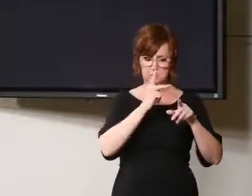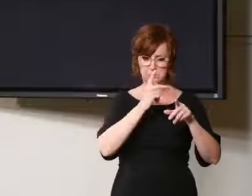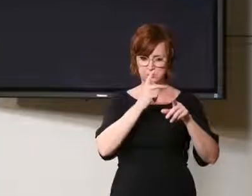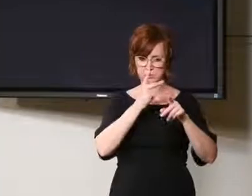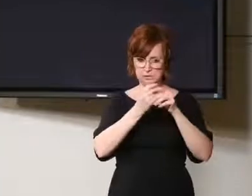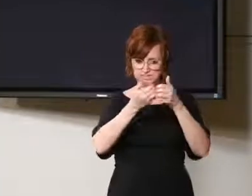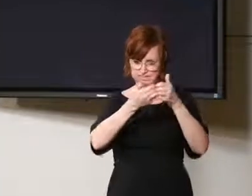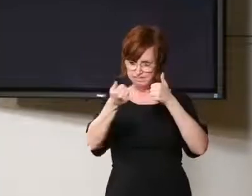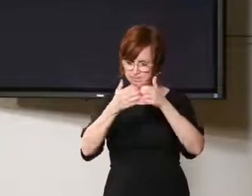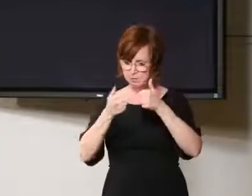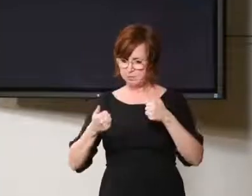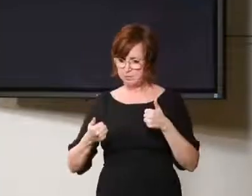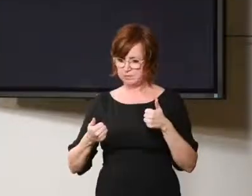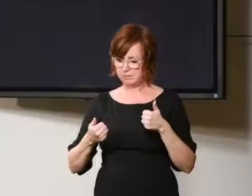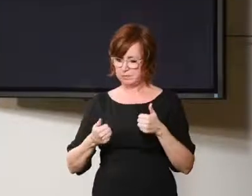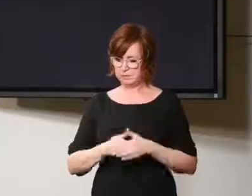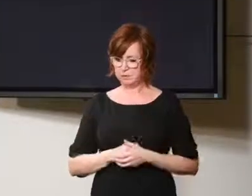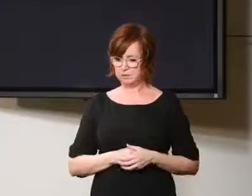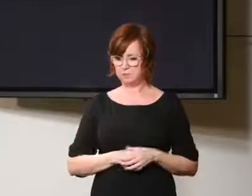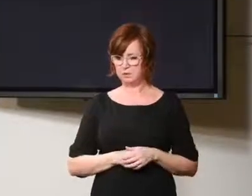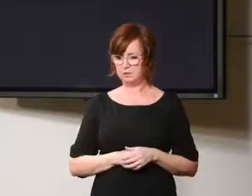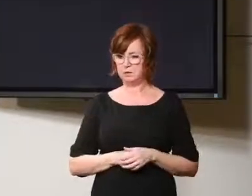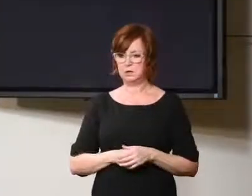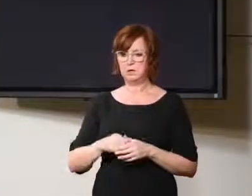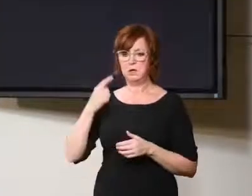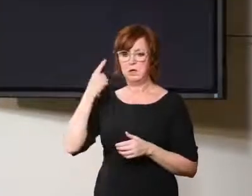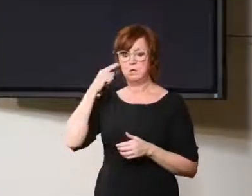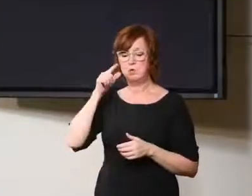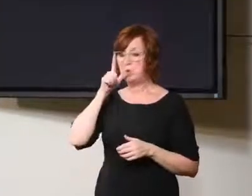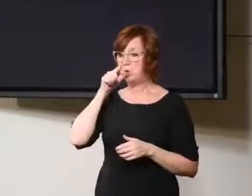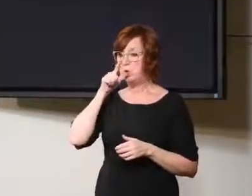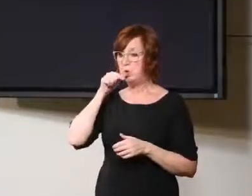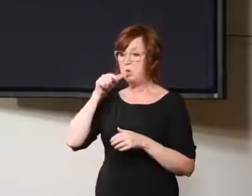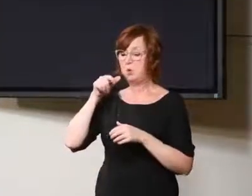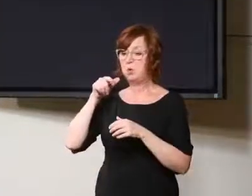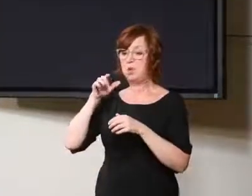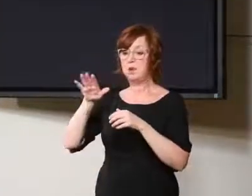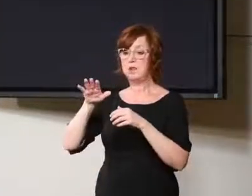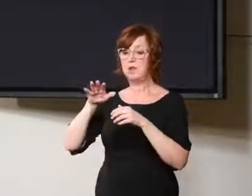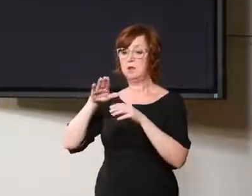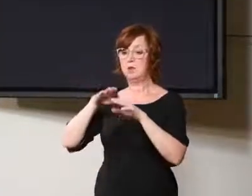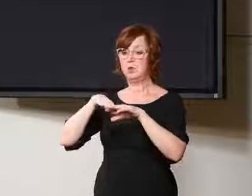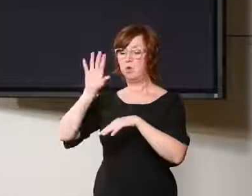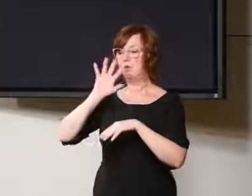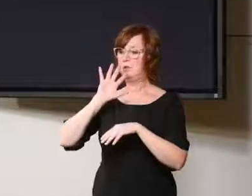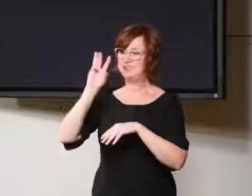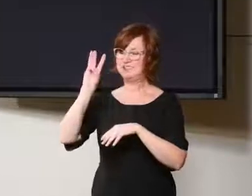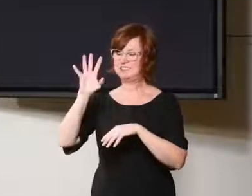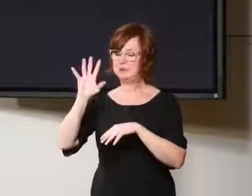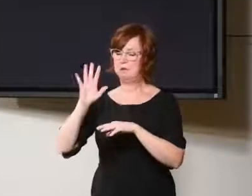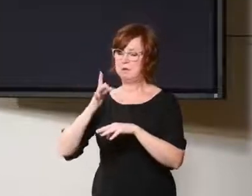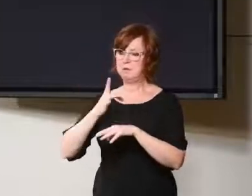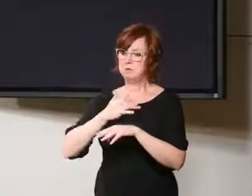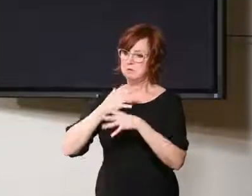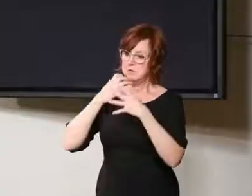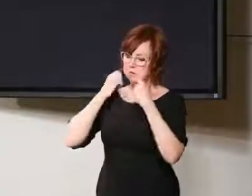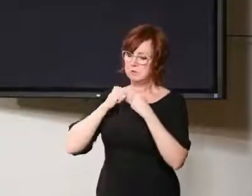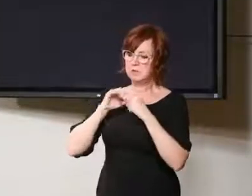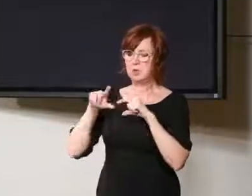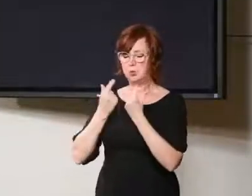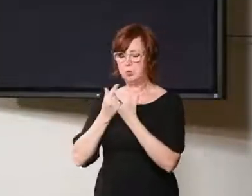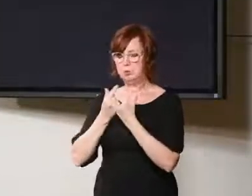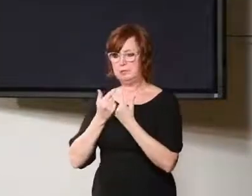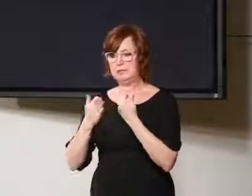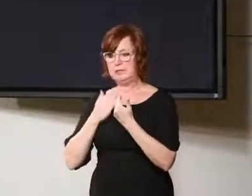for our community's elderly and the generation that's went before us. Yesterday and today